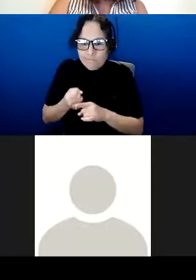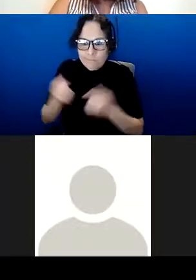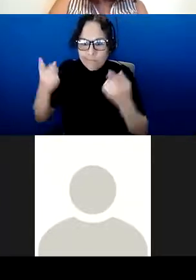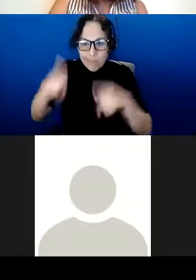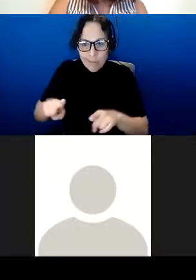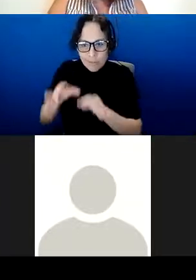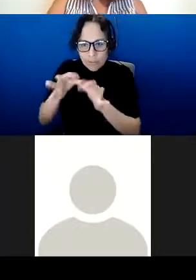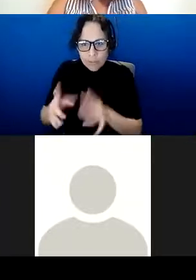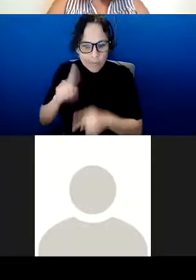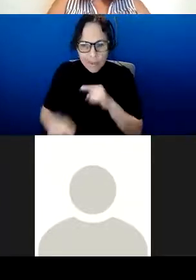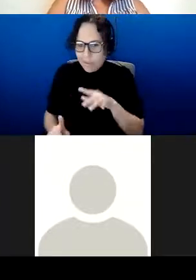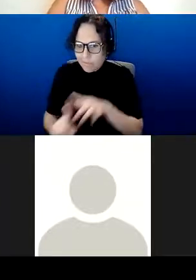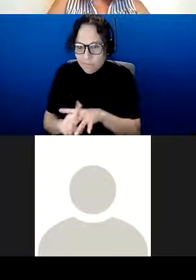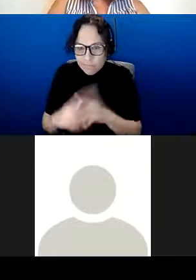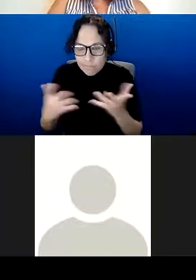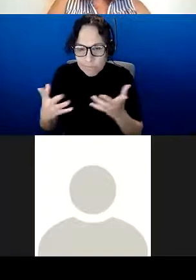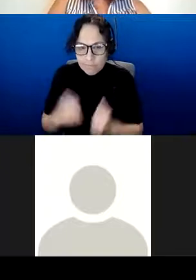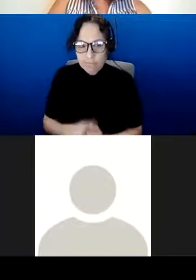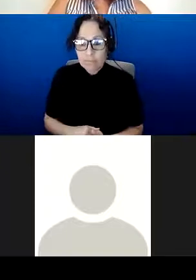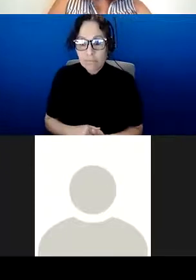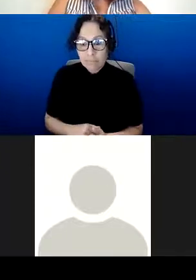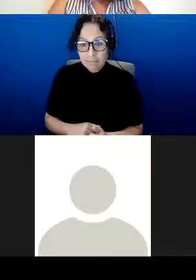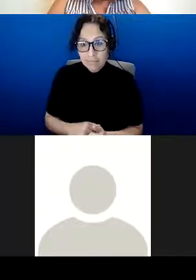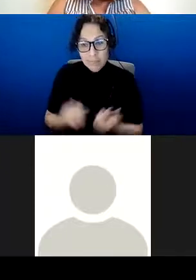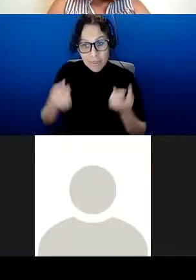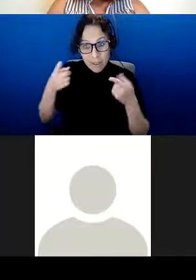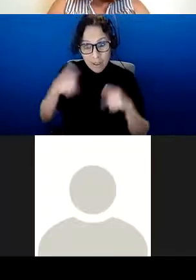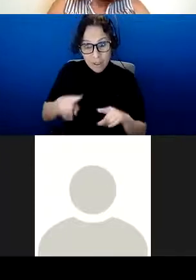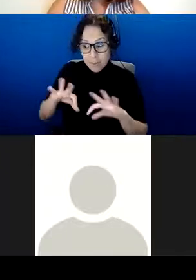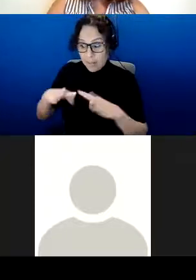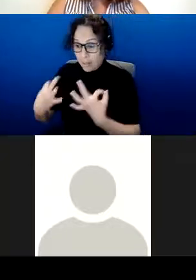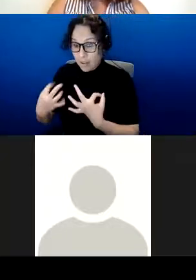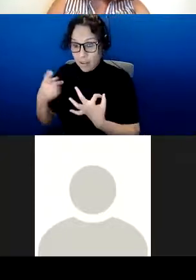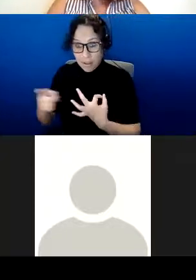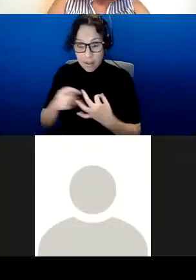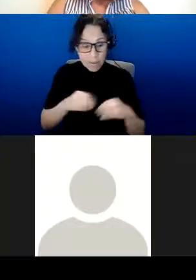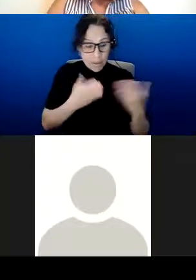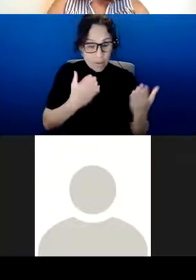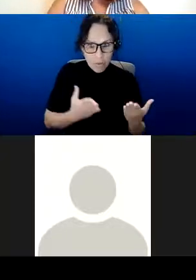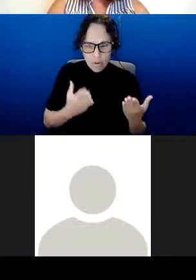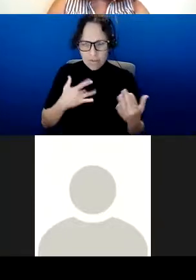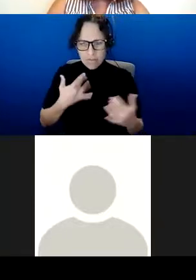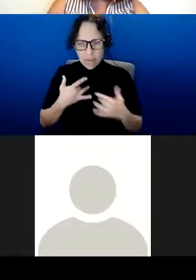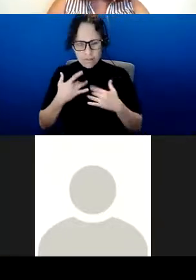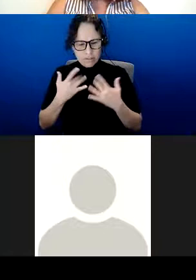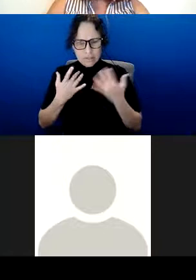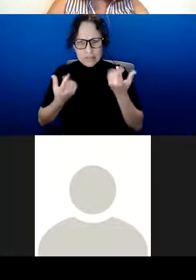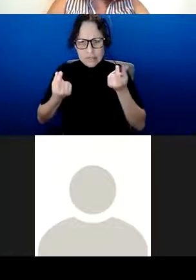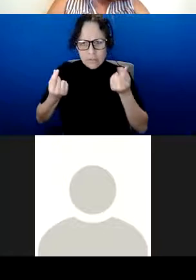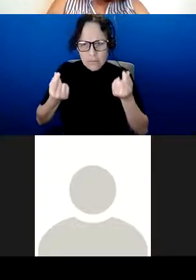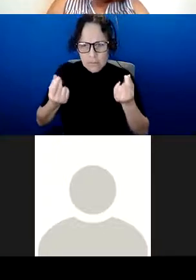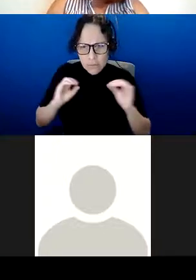there. This oftentimes puts the family and the provider in a pinch without translation